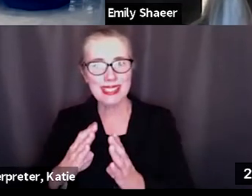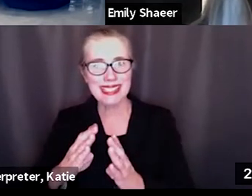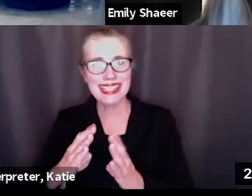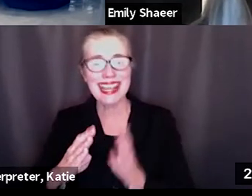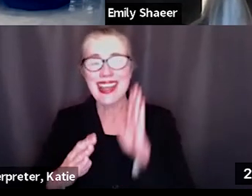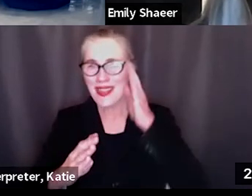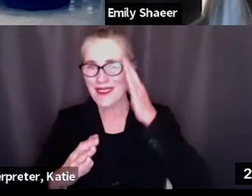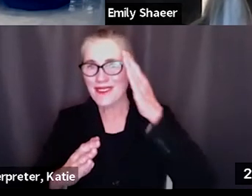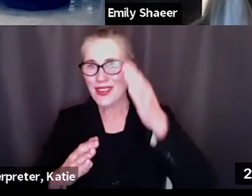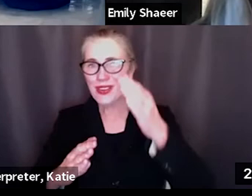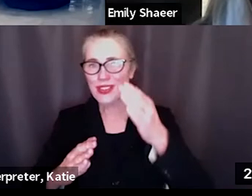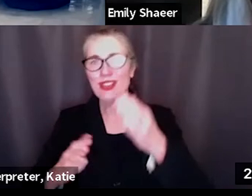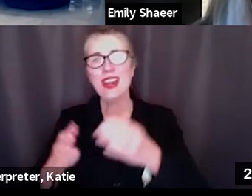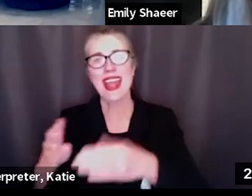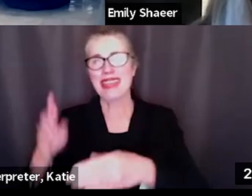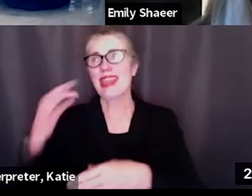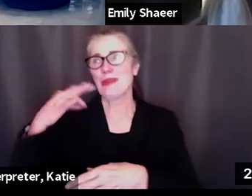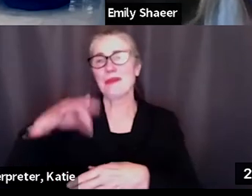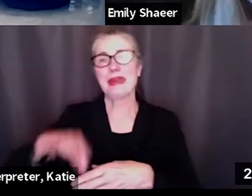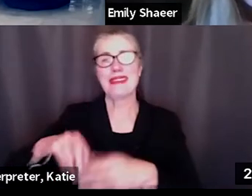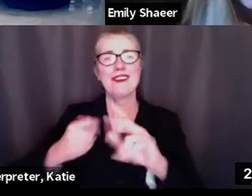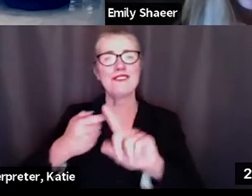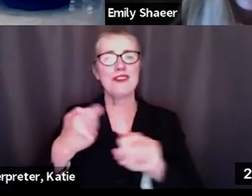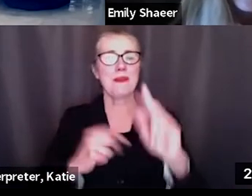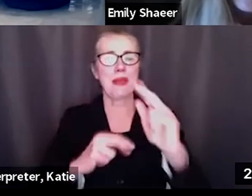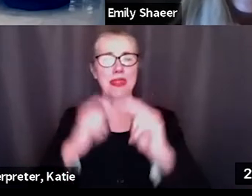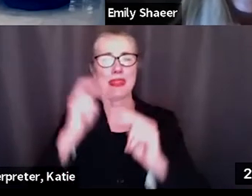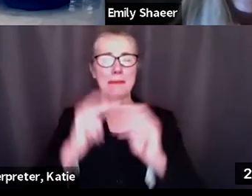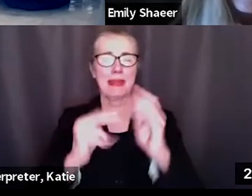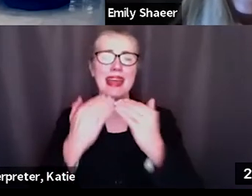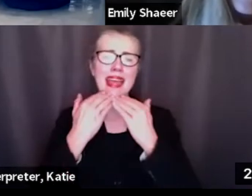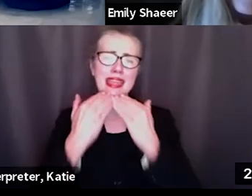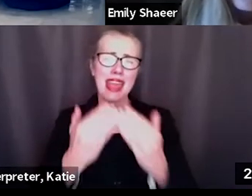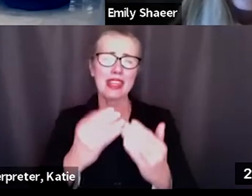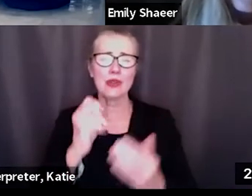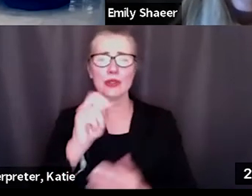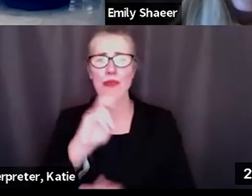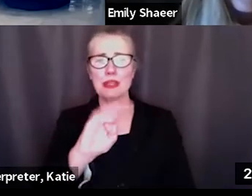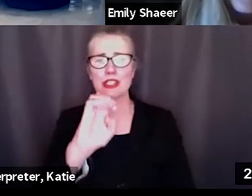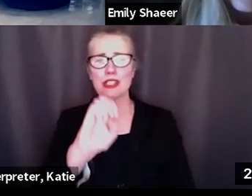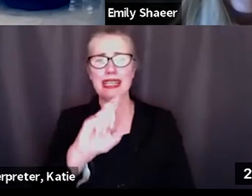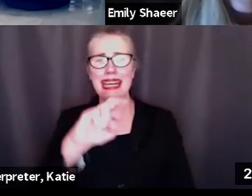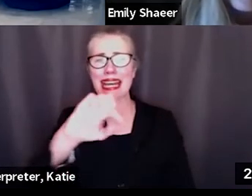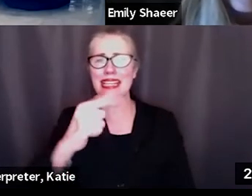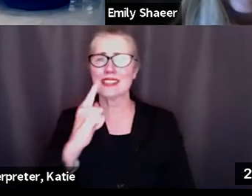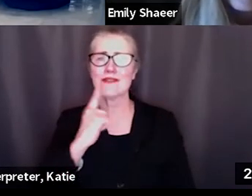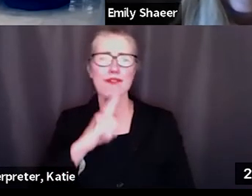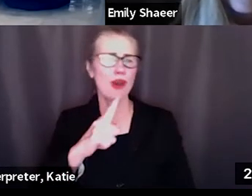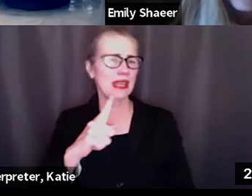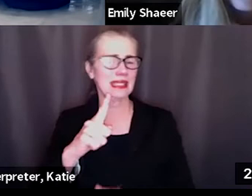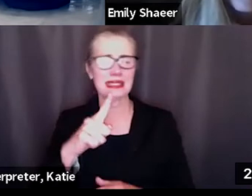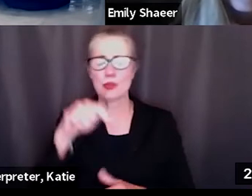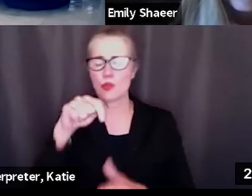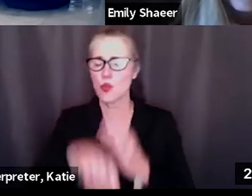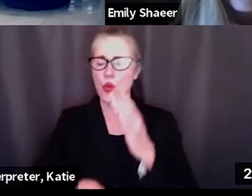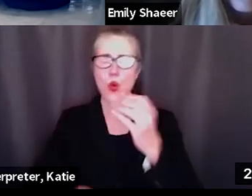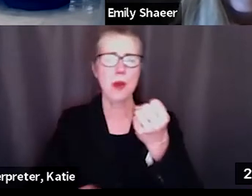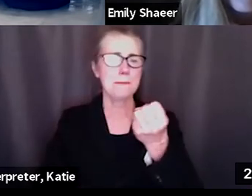students and benefactors of this building so thank you and also to mr illings for his undying support thank you